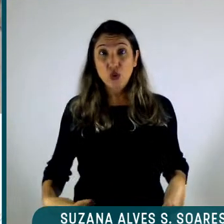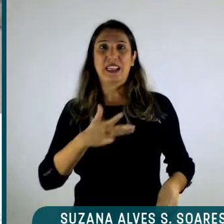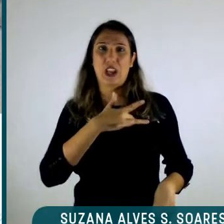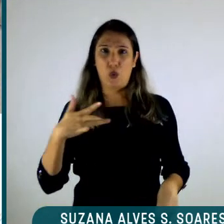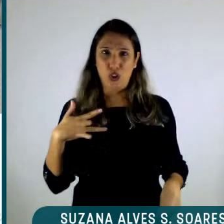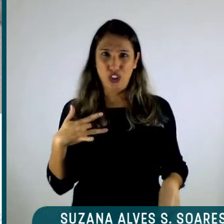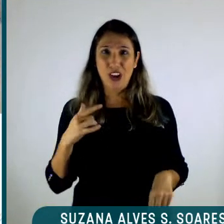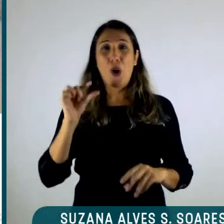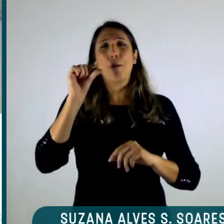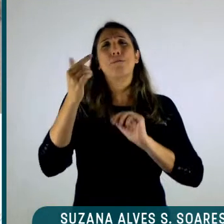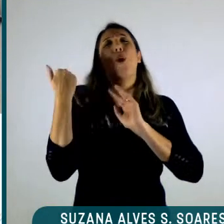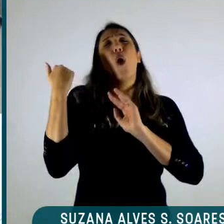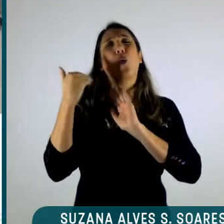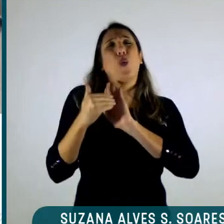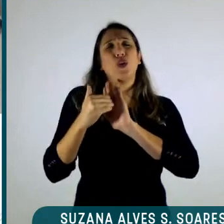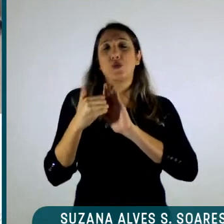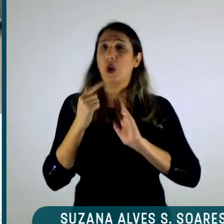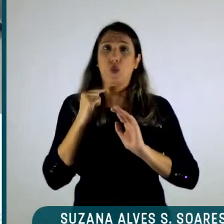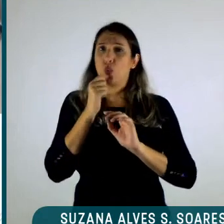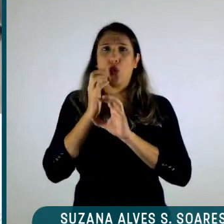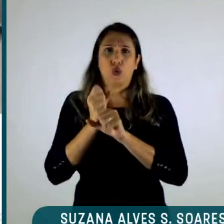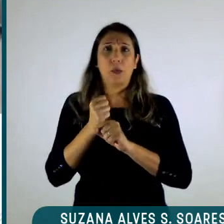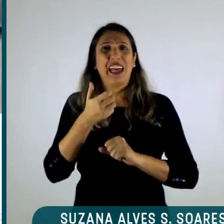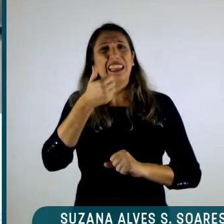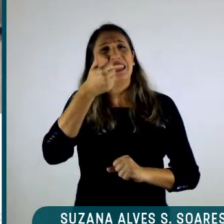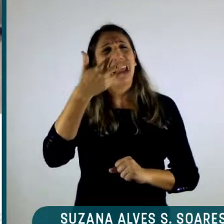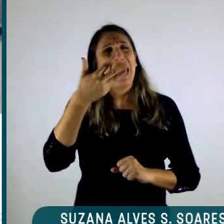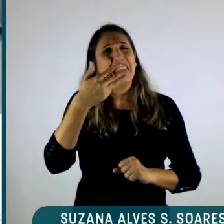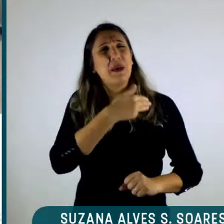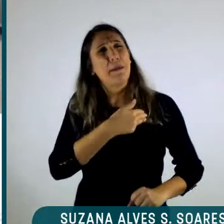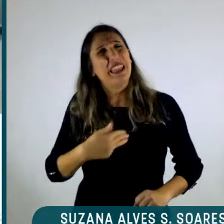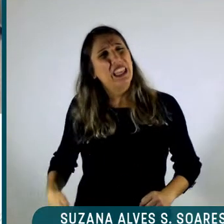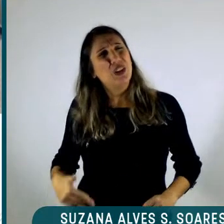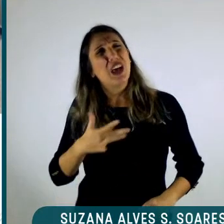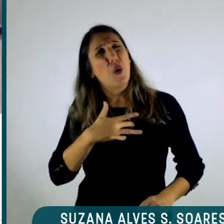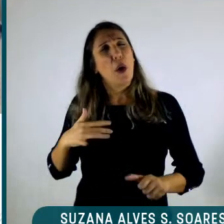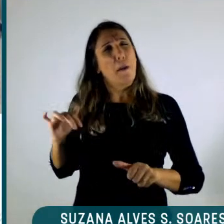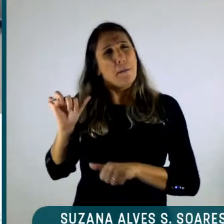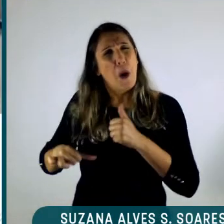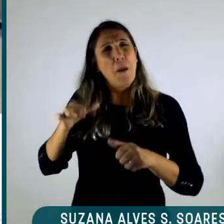years, 13 Ministry of Health were removed, but